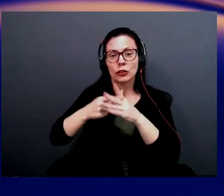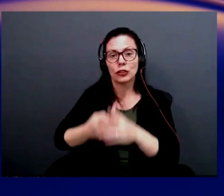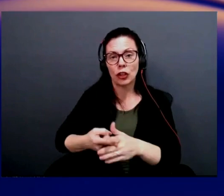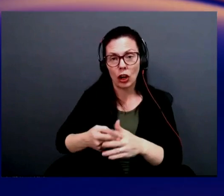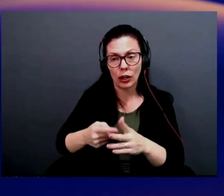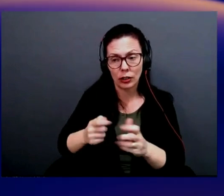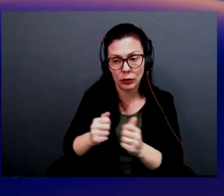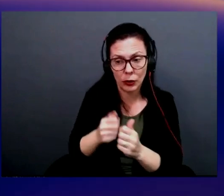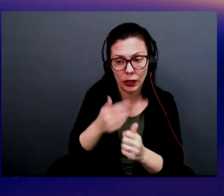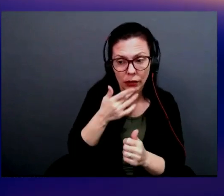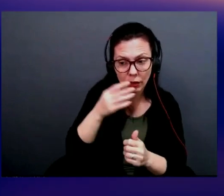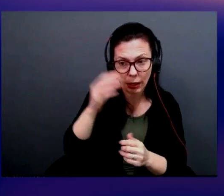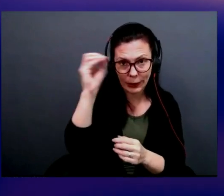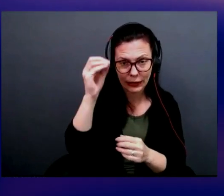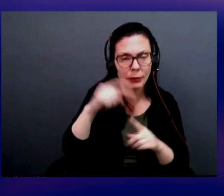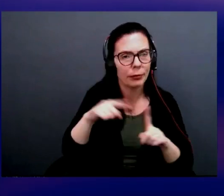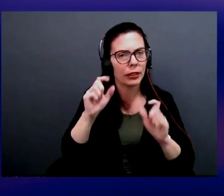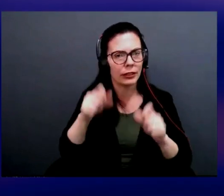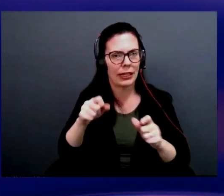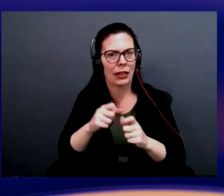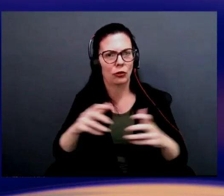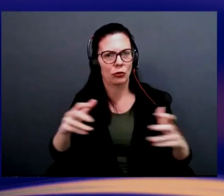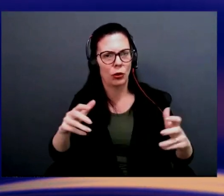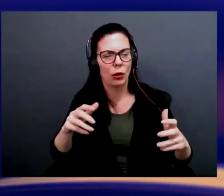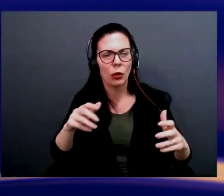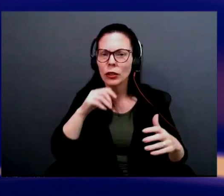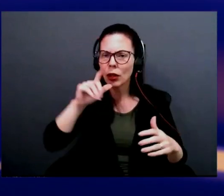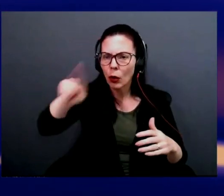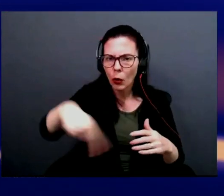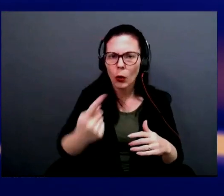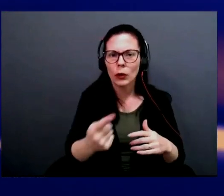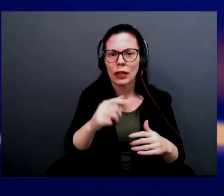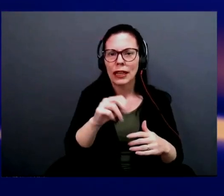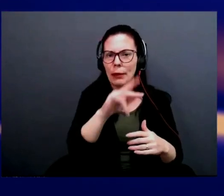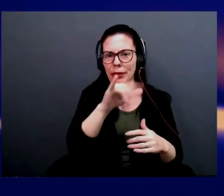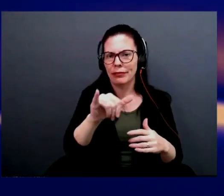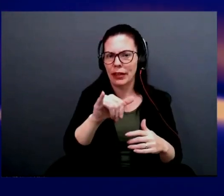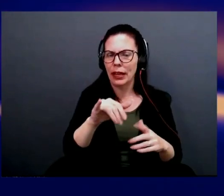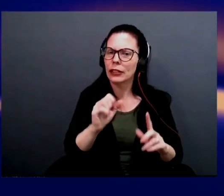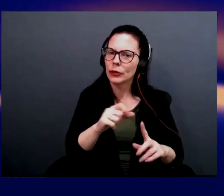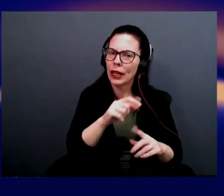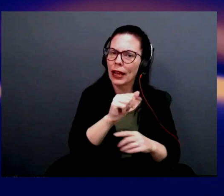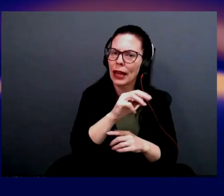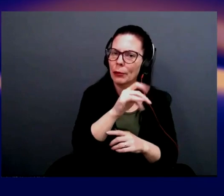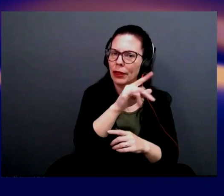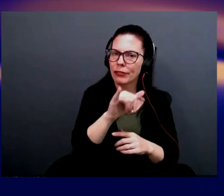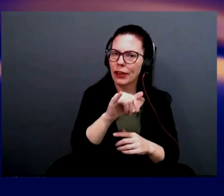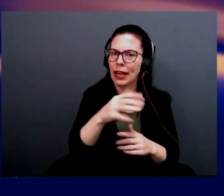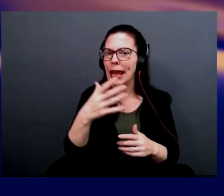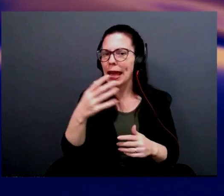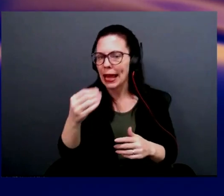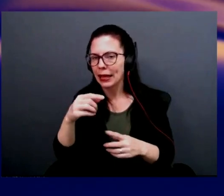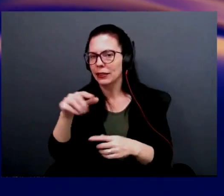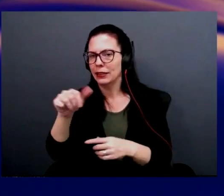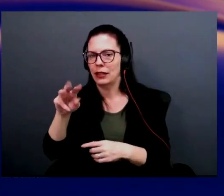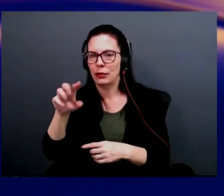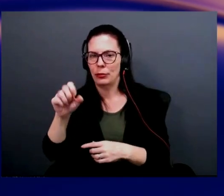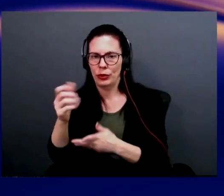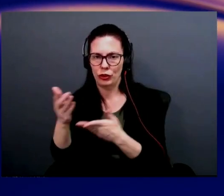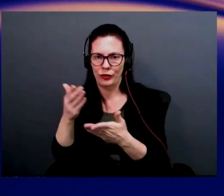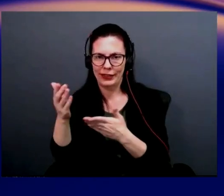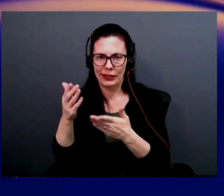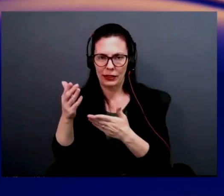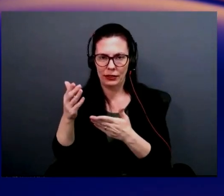still grow from there. You don't need to only use Amplify. Now you can use Amplify and actual AWS services and stuff like